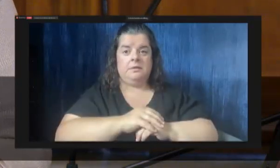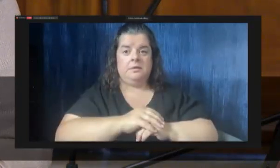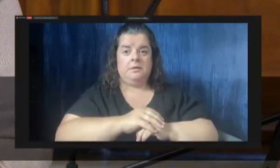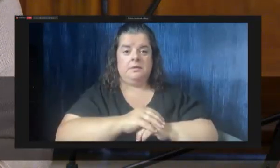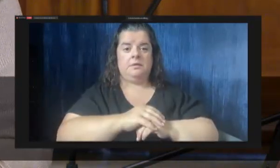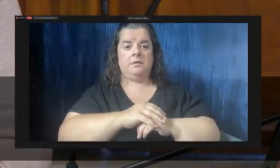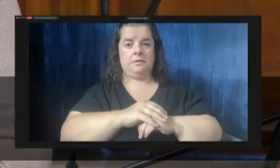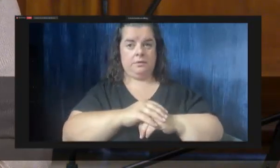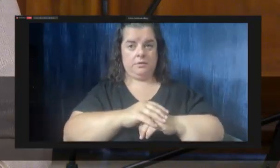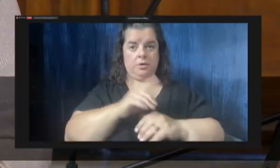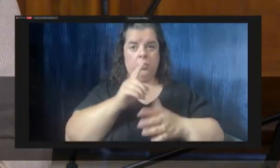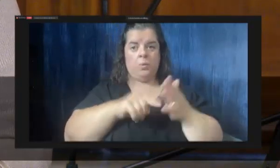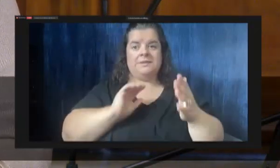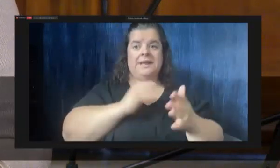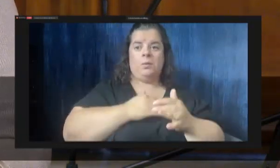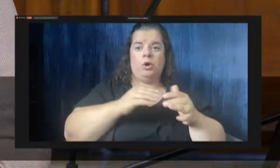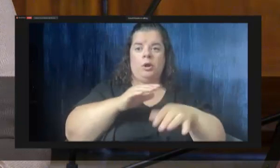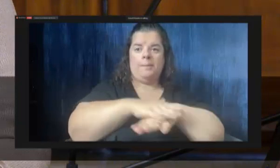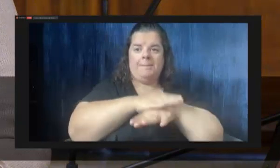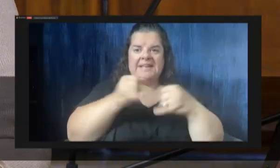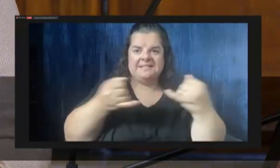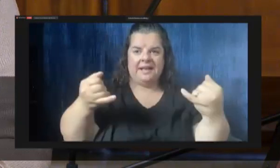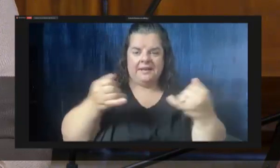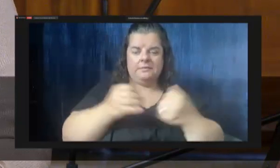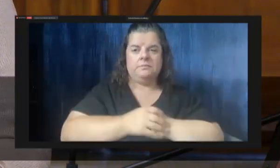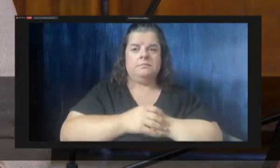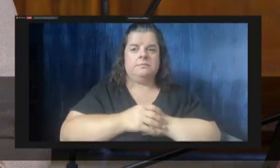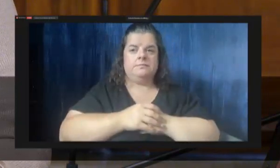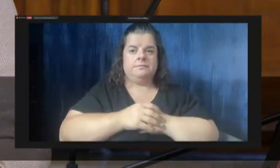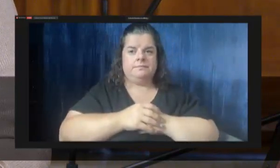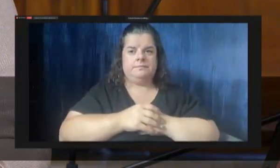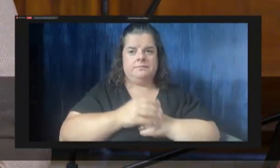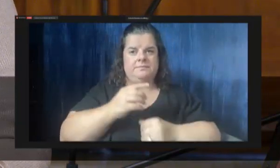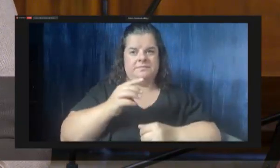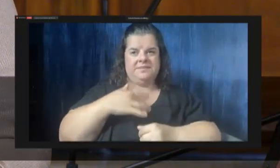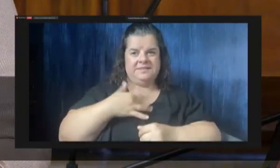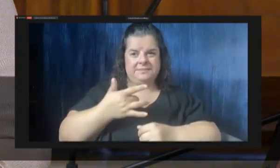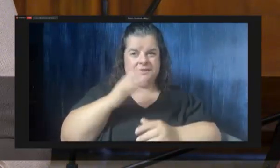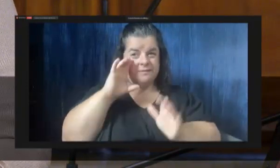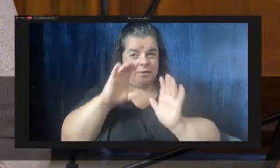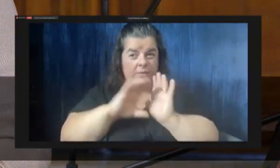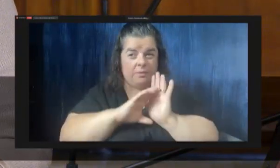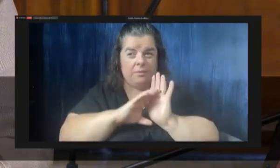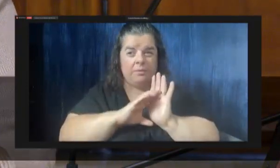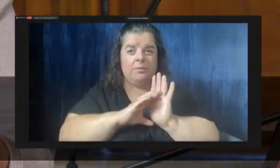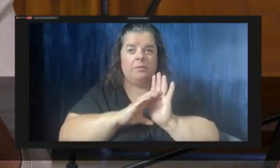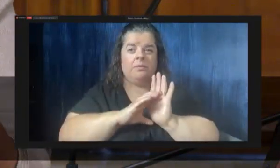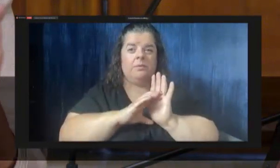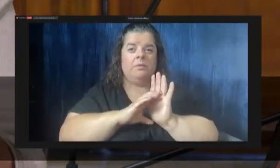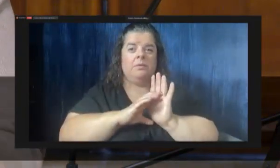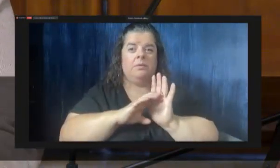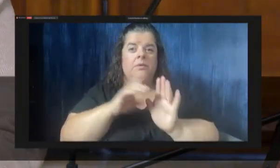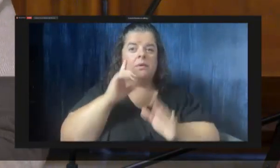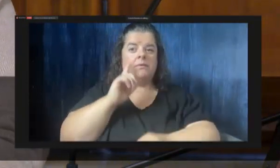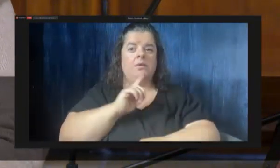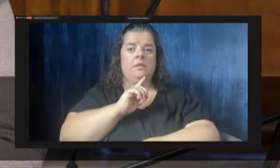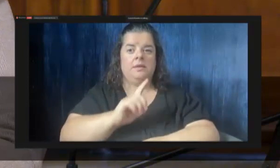What is our baseline? And it does seem like photographs of the actual,